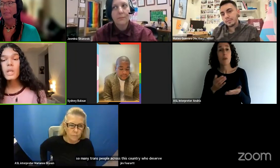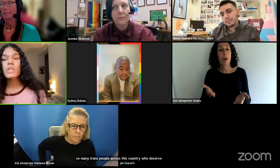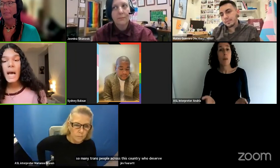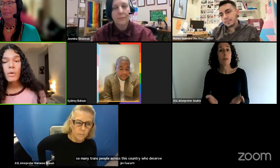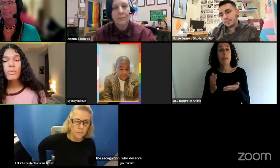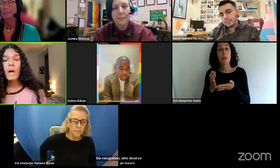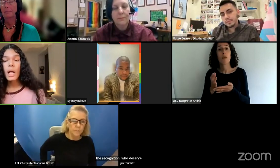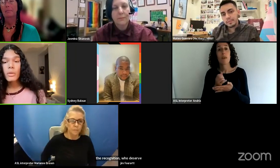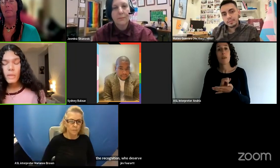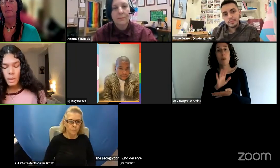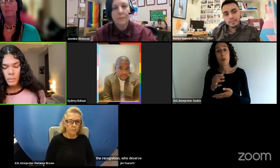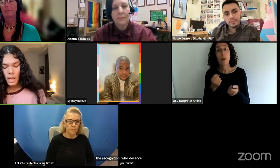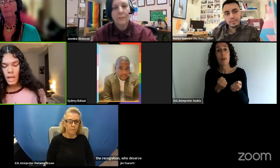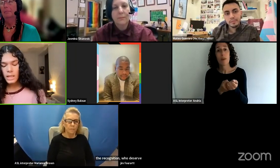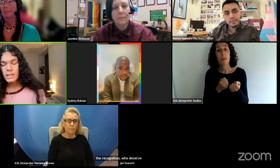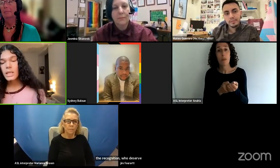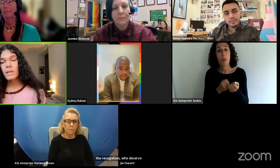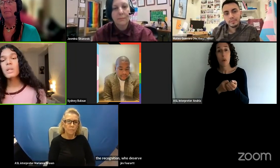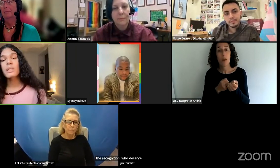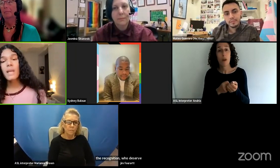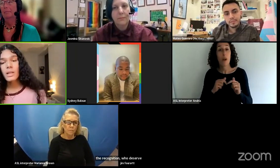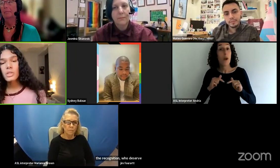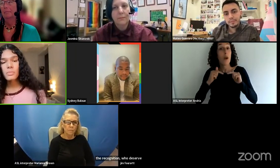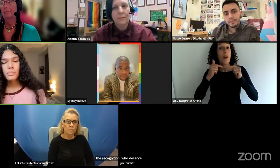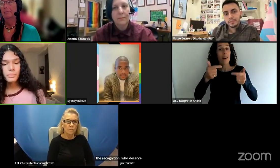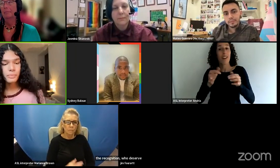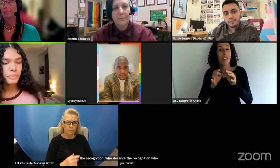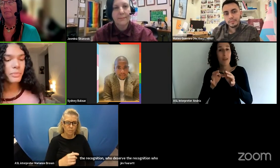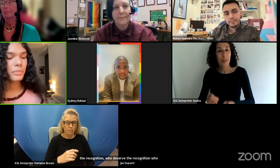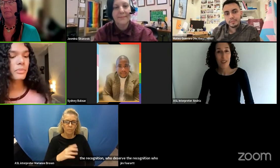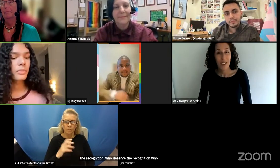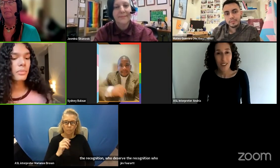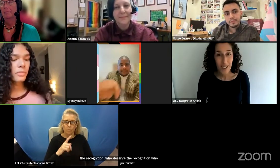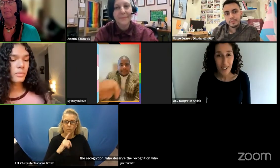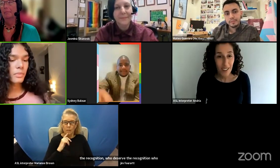support. Reach out, follow them, and keep in touch.